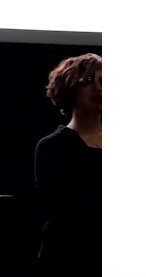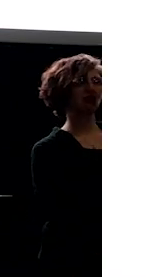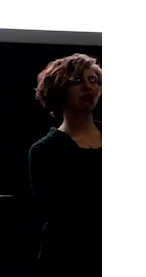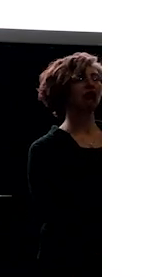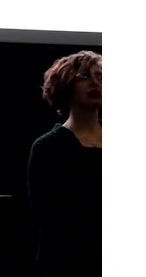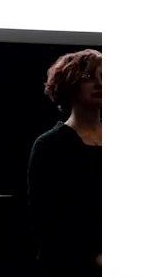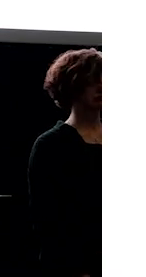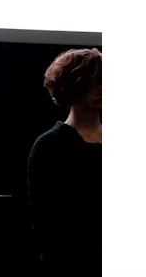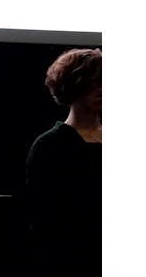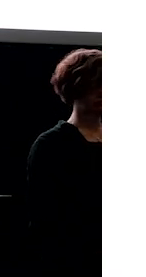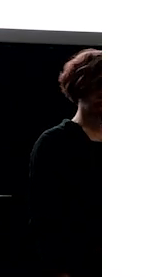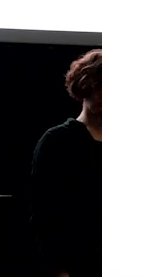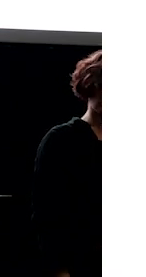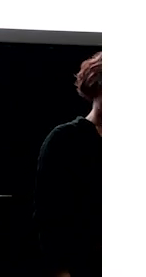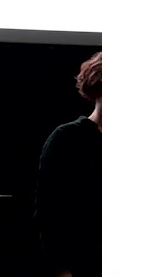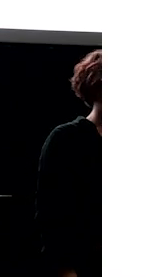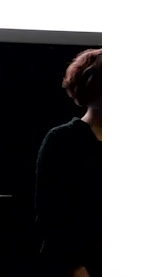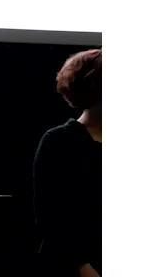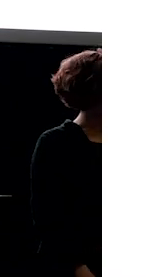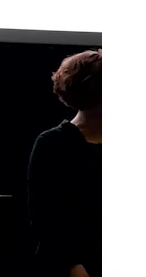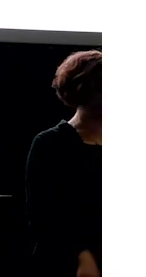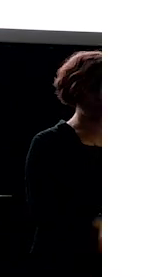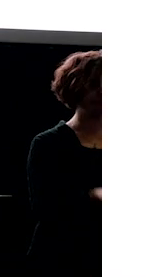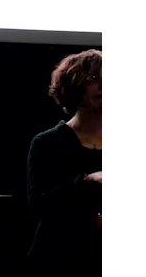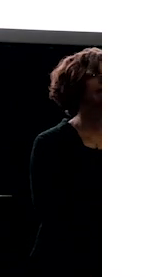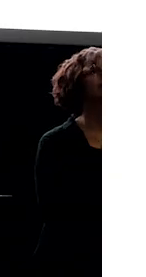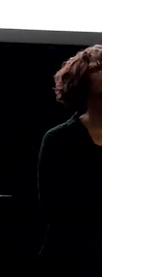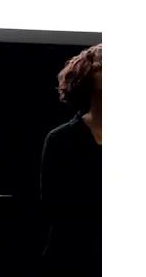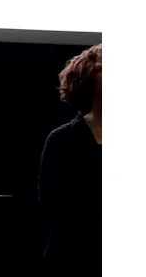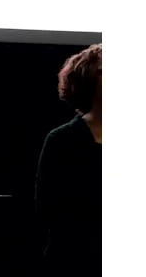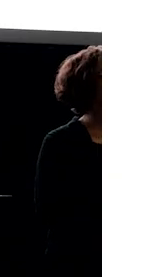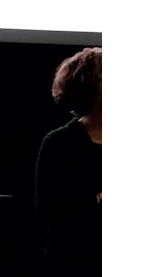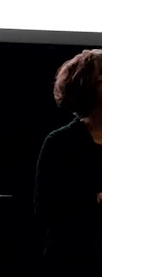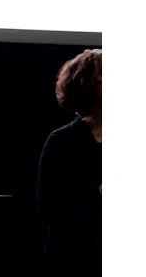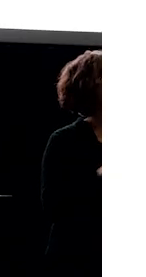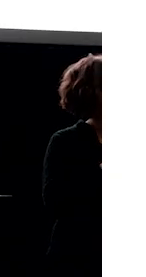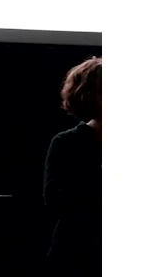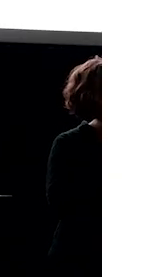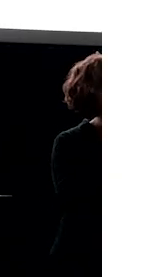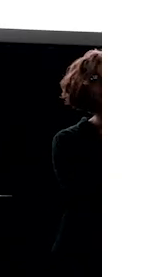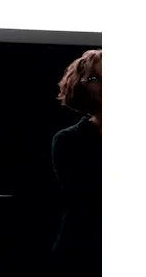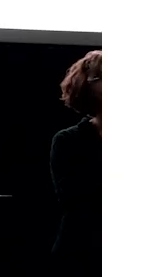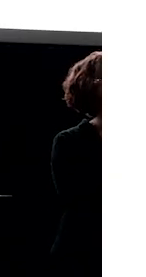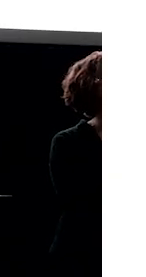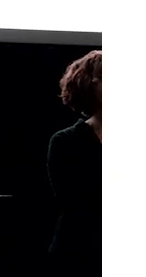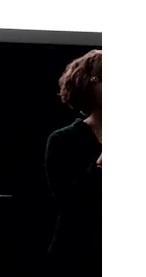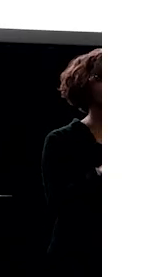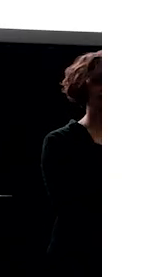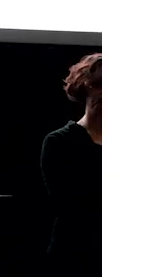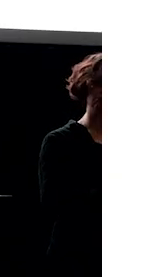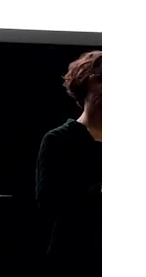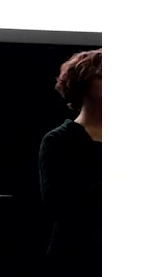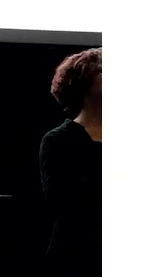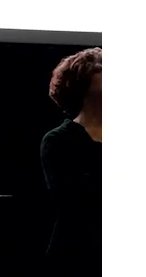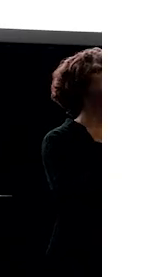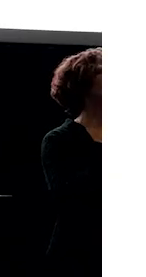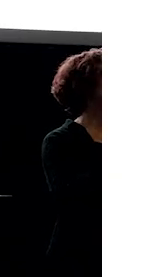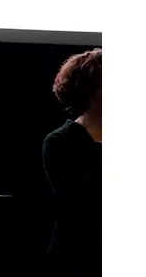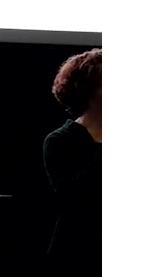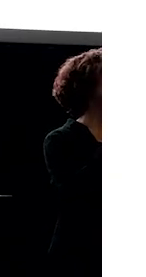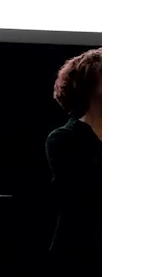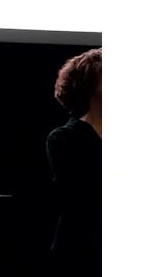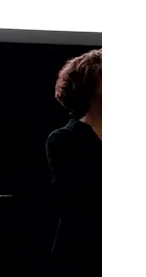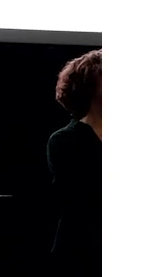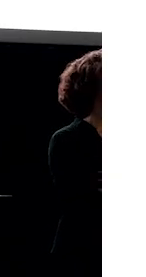AdvancedDesign is a nonprofit at the forefront of industrial design. It's dedicated to sharing knowledge freely with anyone who wants it. No fluff,